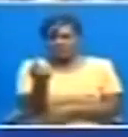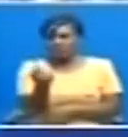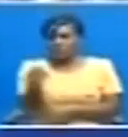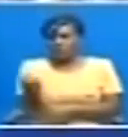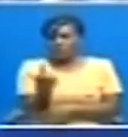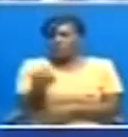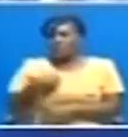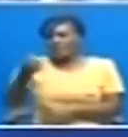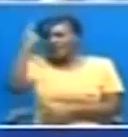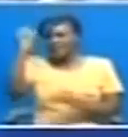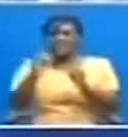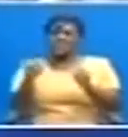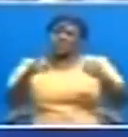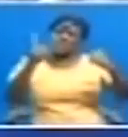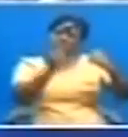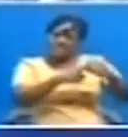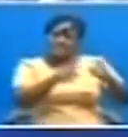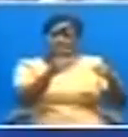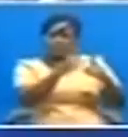So I don't understand. 6 bullets